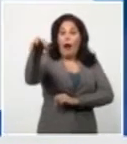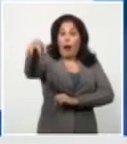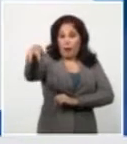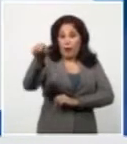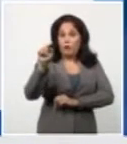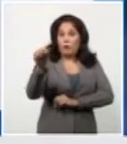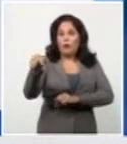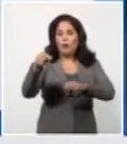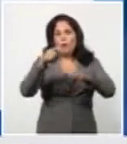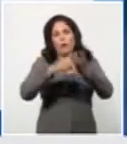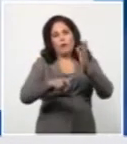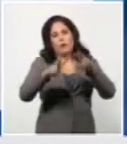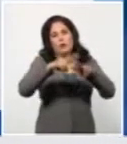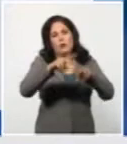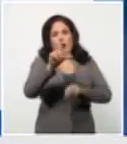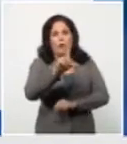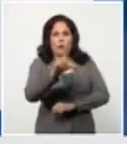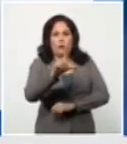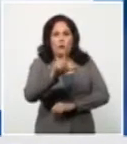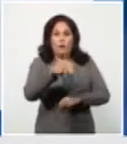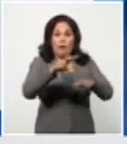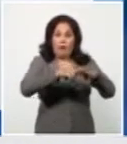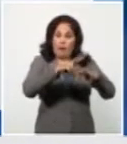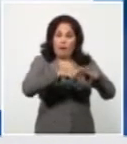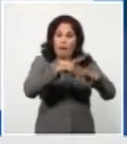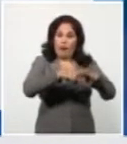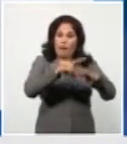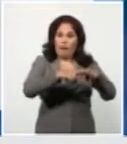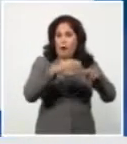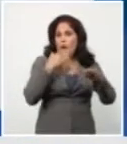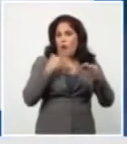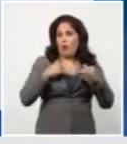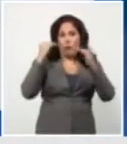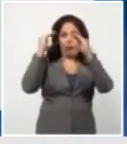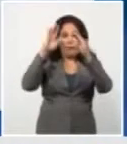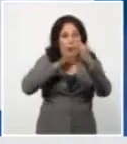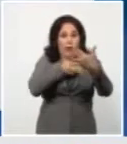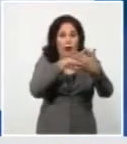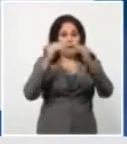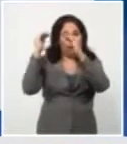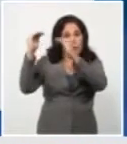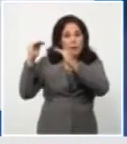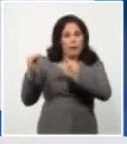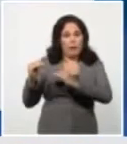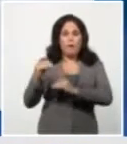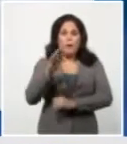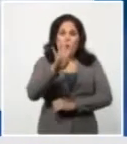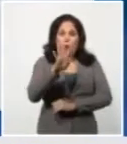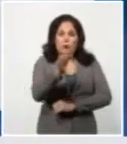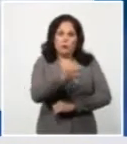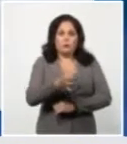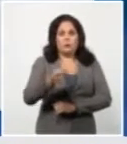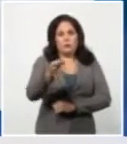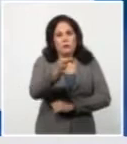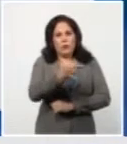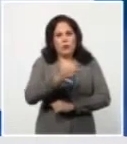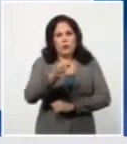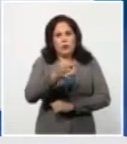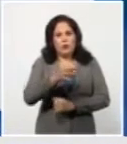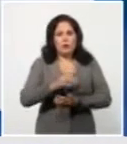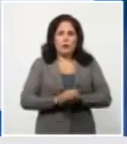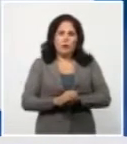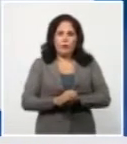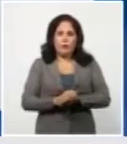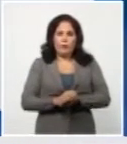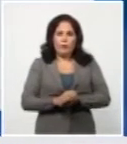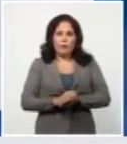who returned from abroad and developed the disease here in Cuba while quarantine, is from Holguin province. As you can